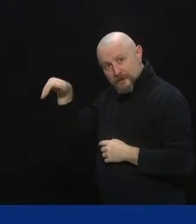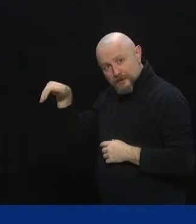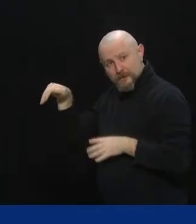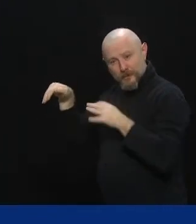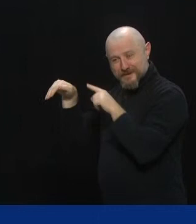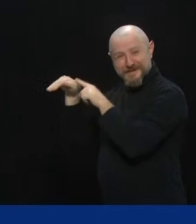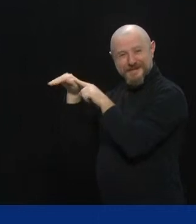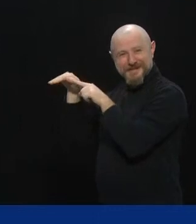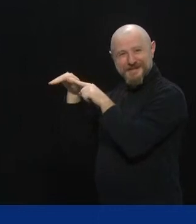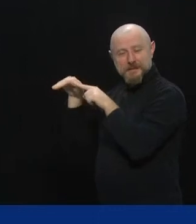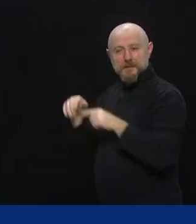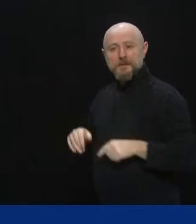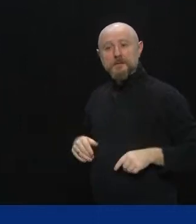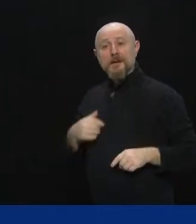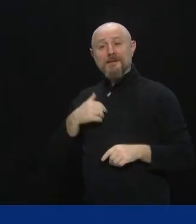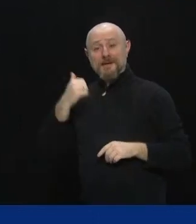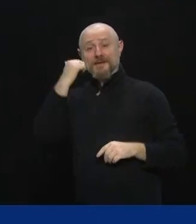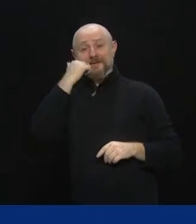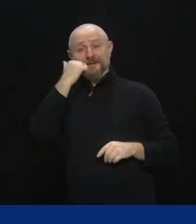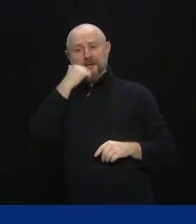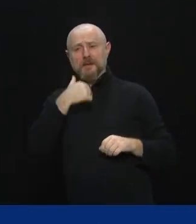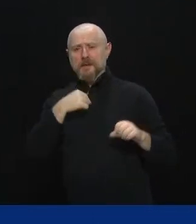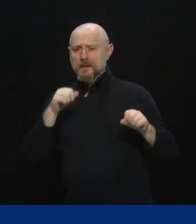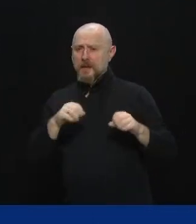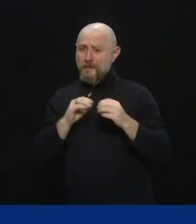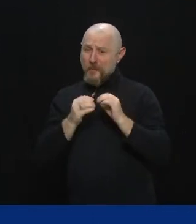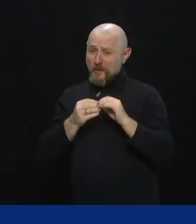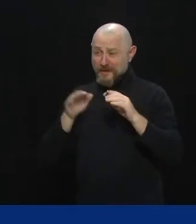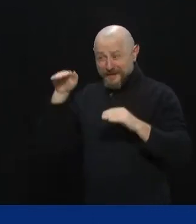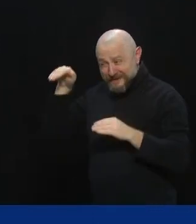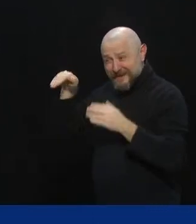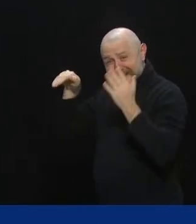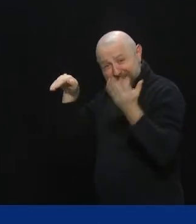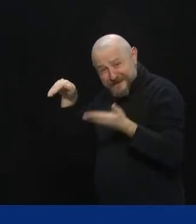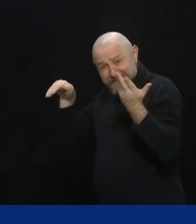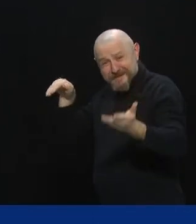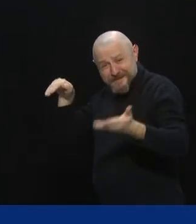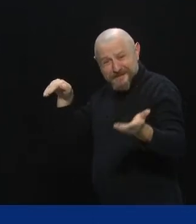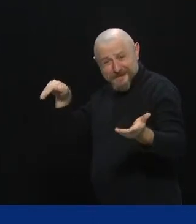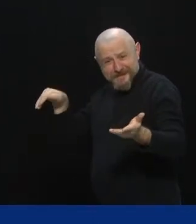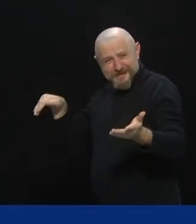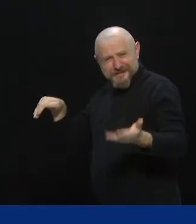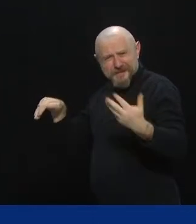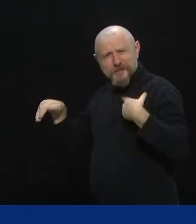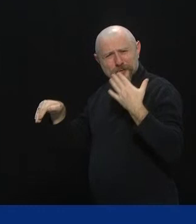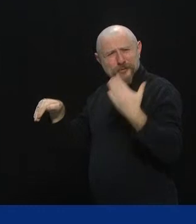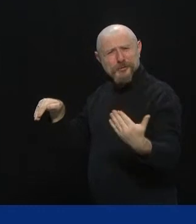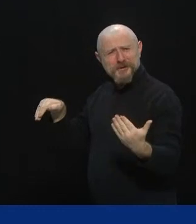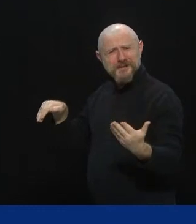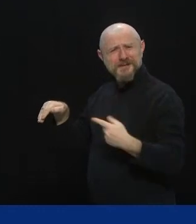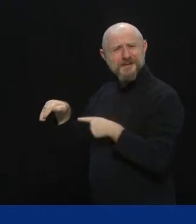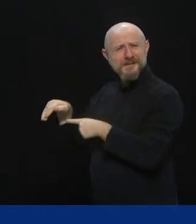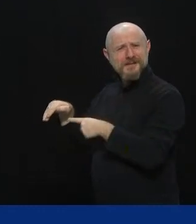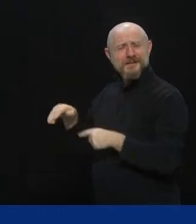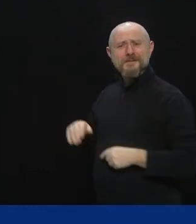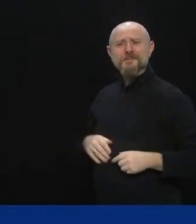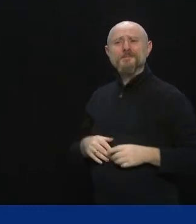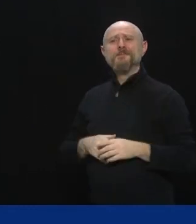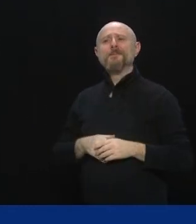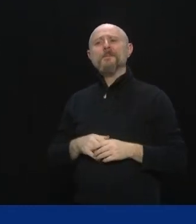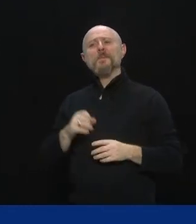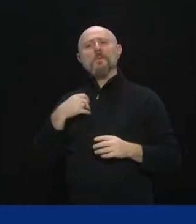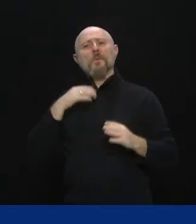day that we can flatten that is going to be a good day. So, and we're also hoping for a plateau, and we've had